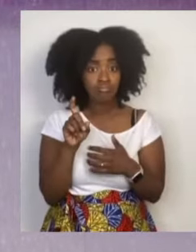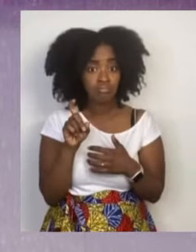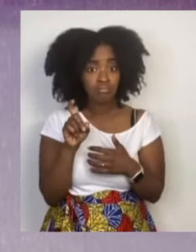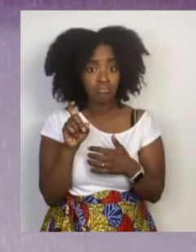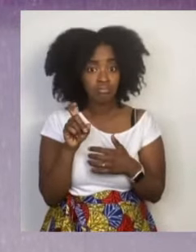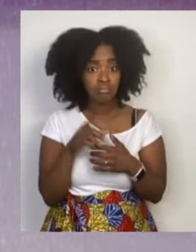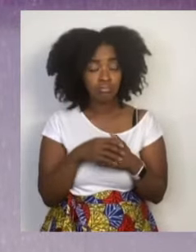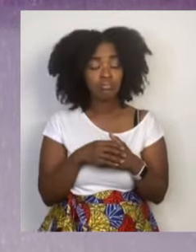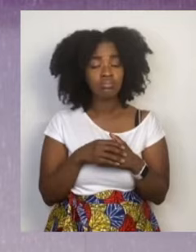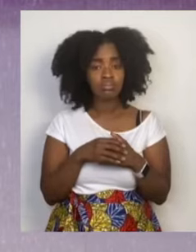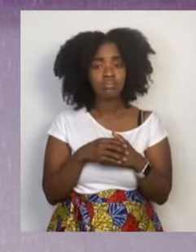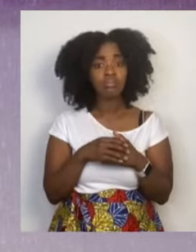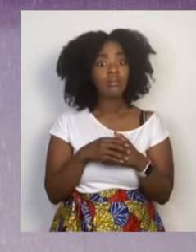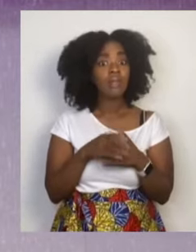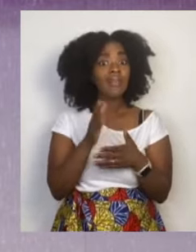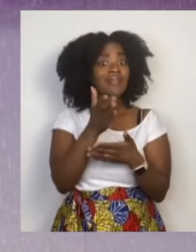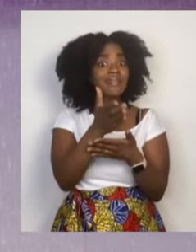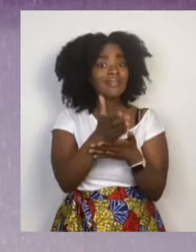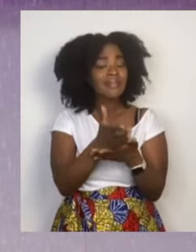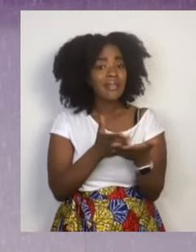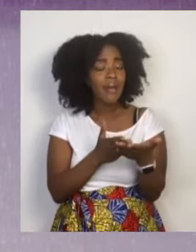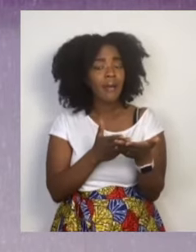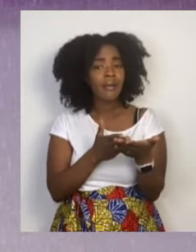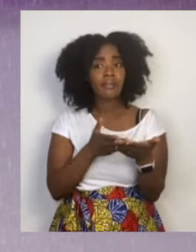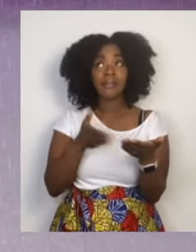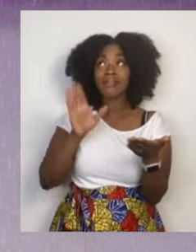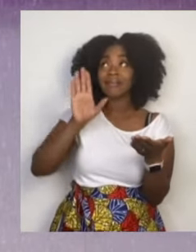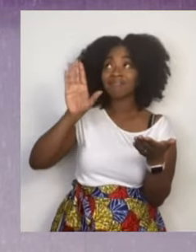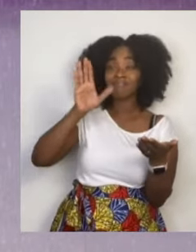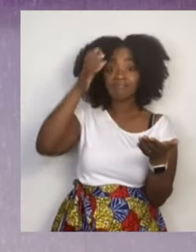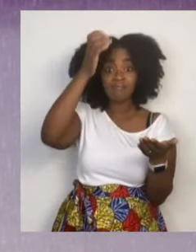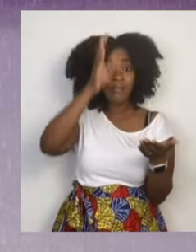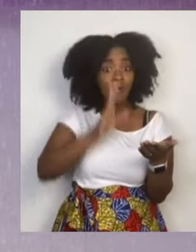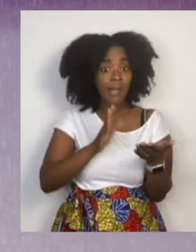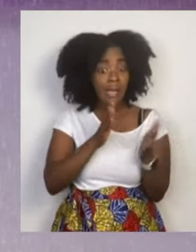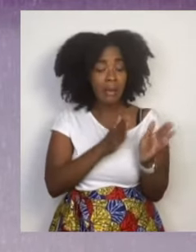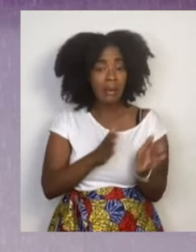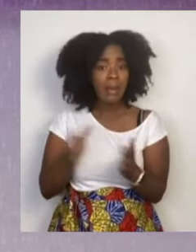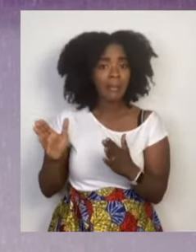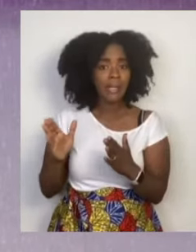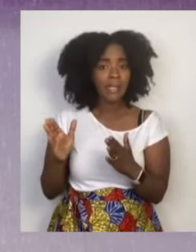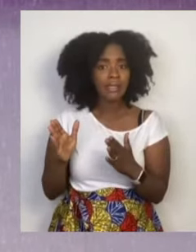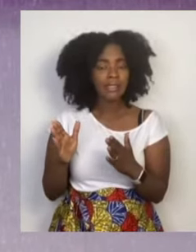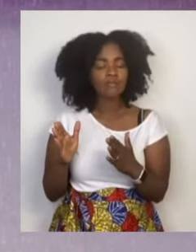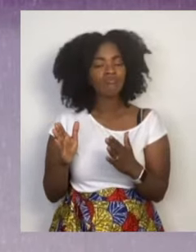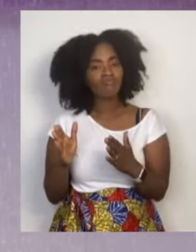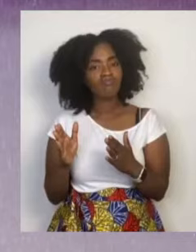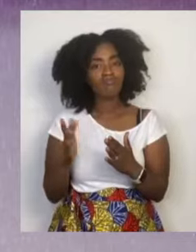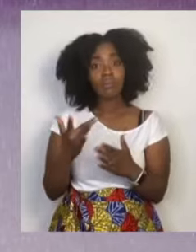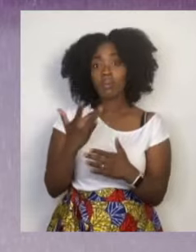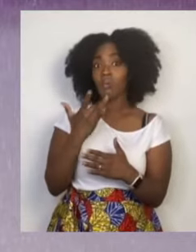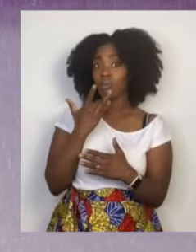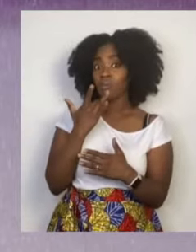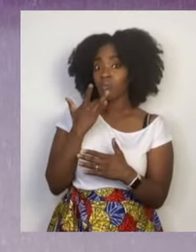some of God's plans are preferences.